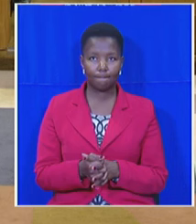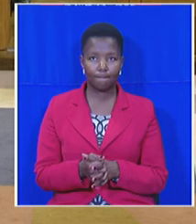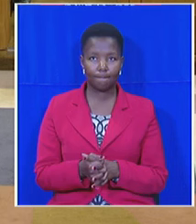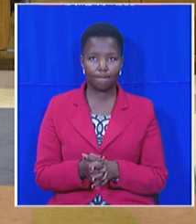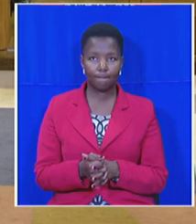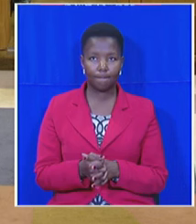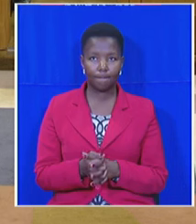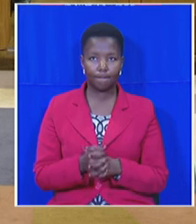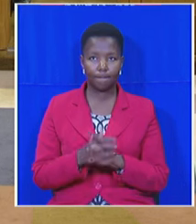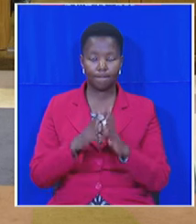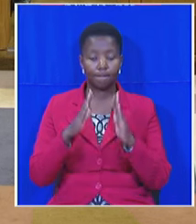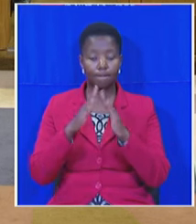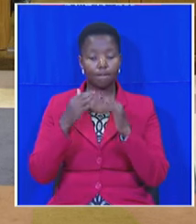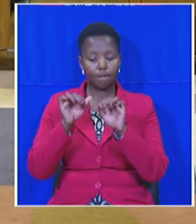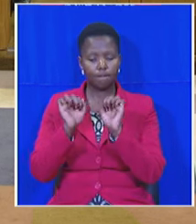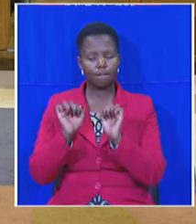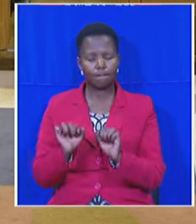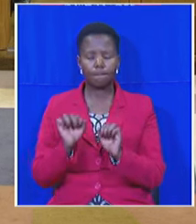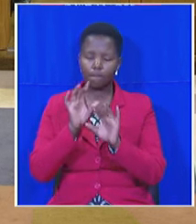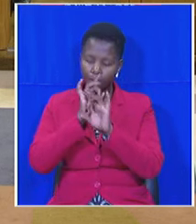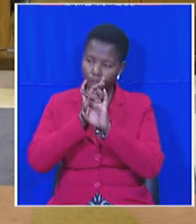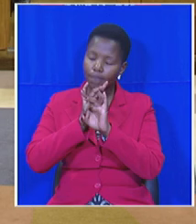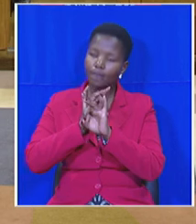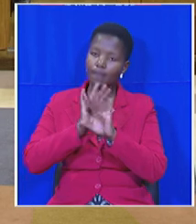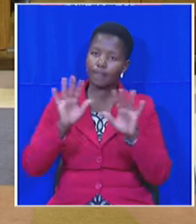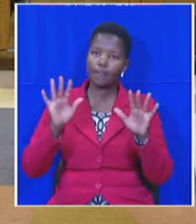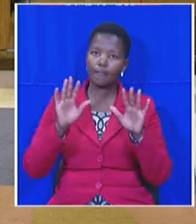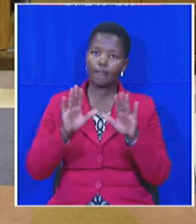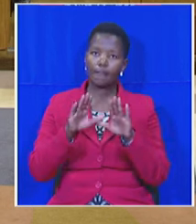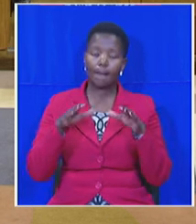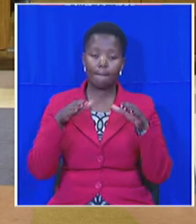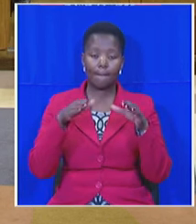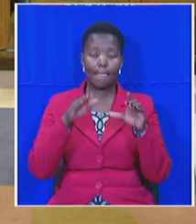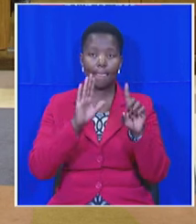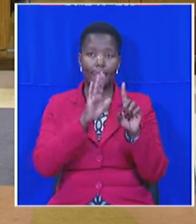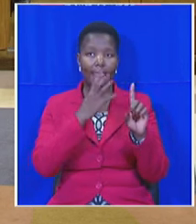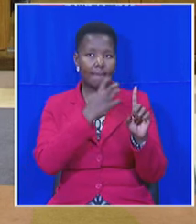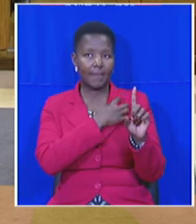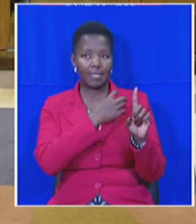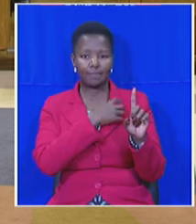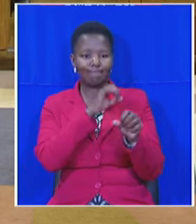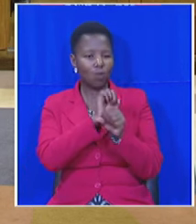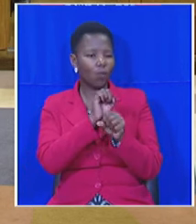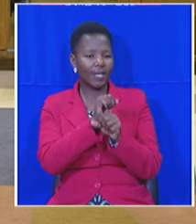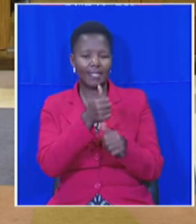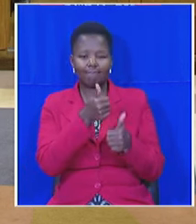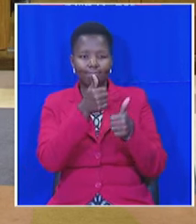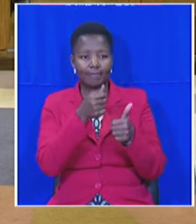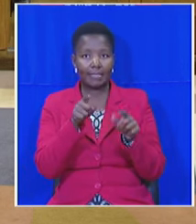Madam House Chair, it's quite clear the lack of leadership and presence from the Minister, as she's evidently not